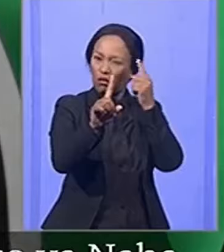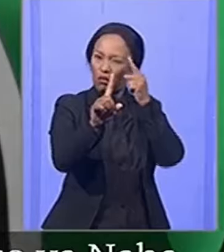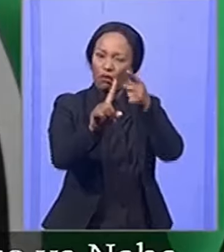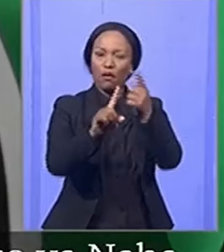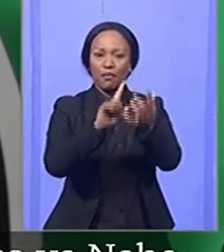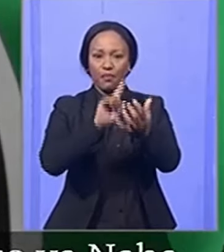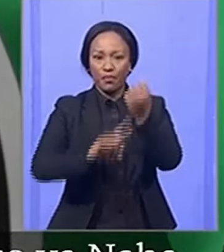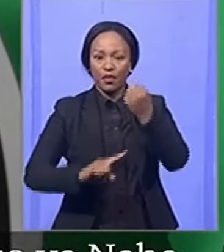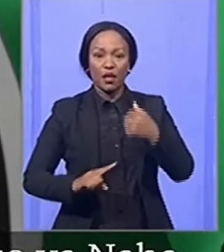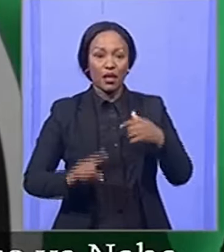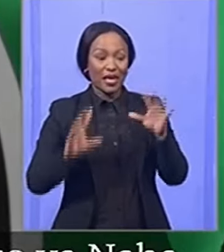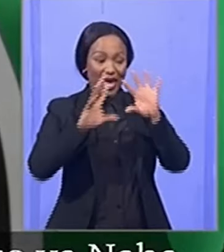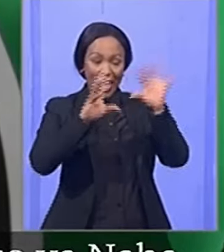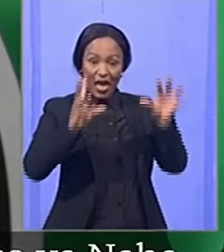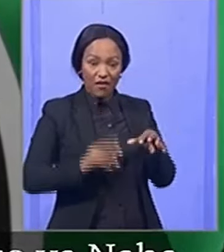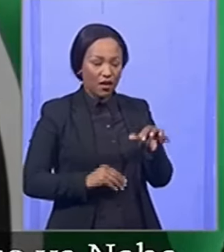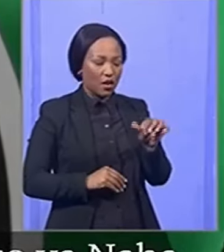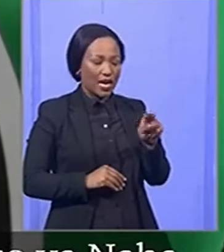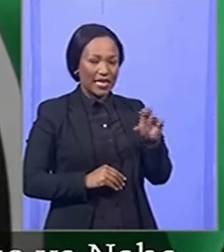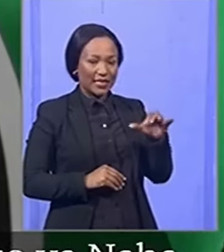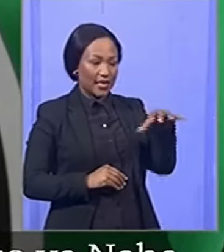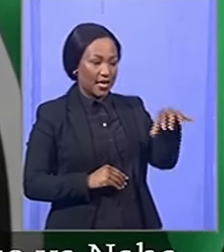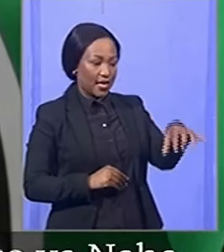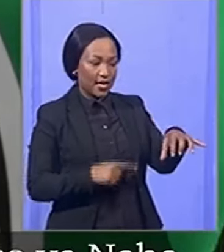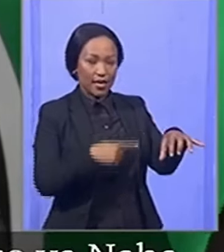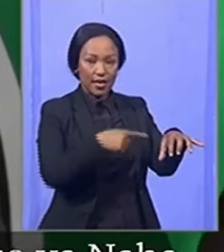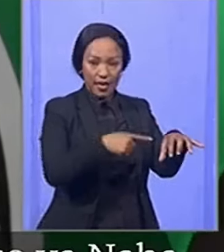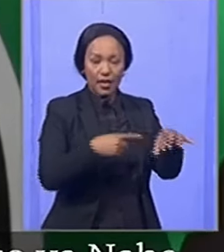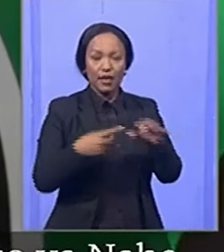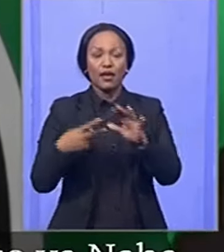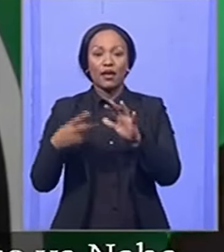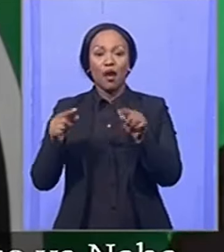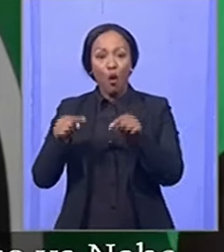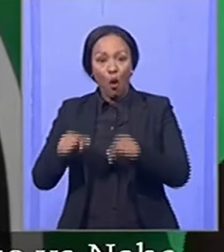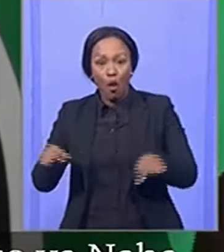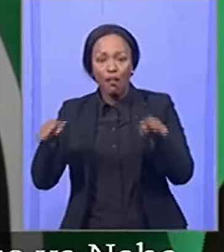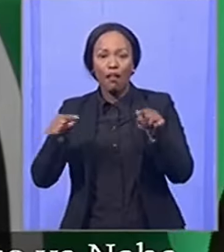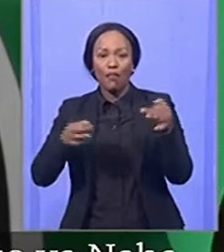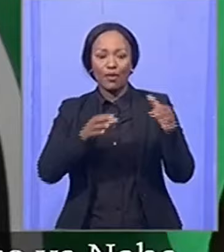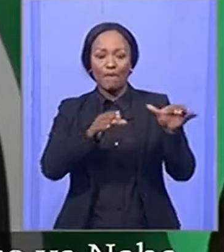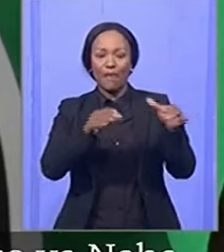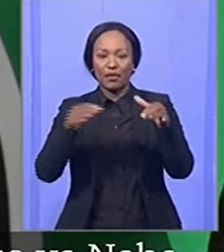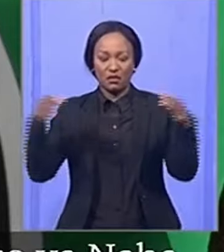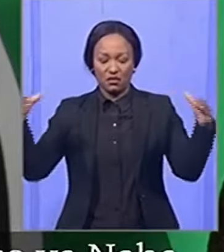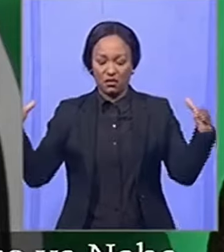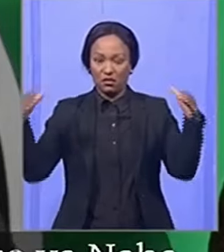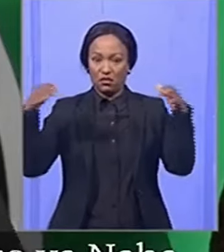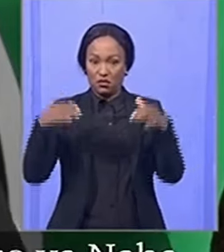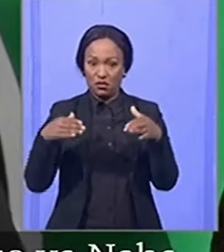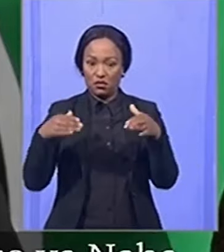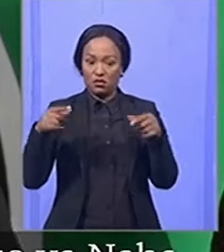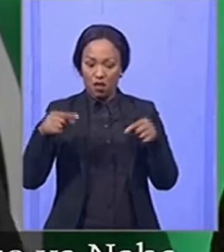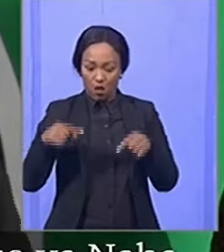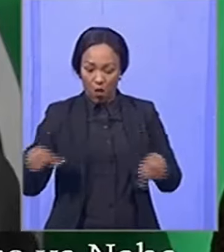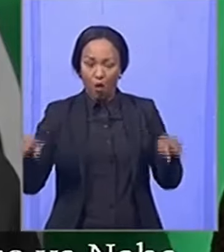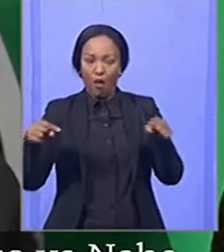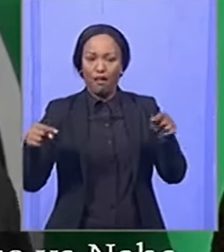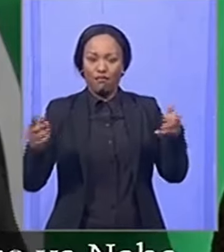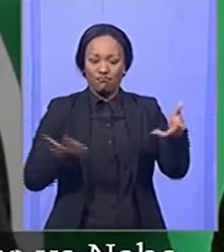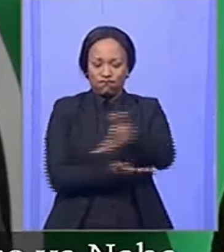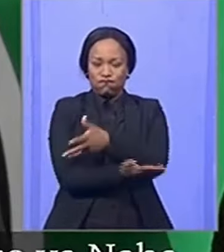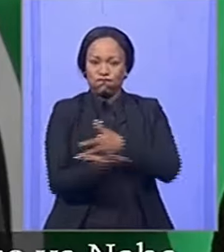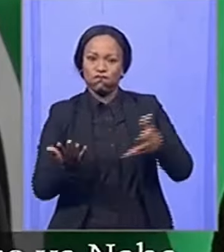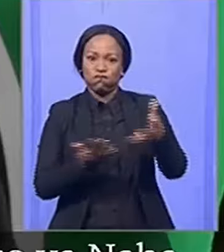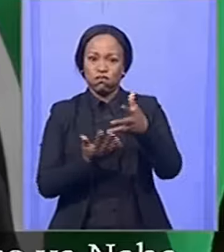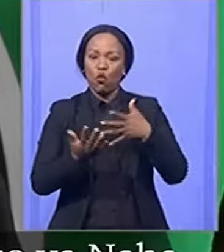the ANC and the Democrat progressive forces in our country are doing first and foremost is to